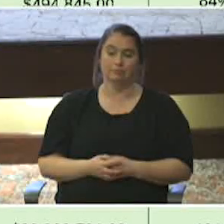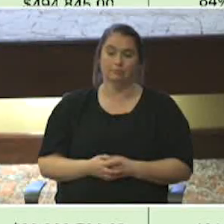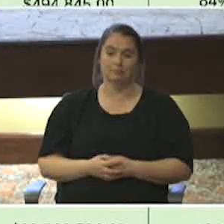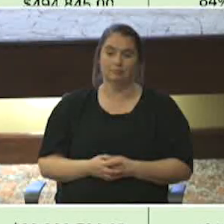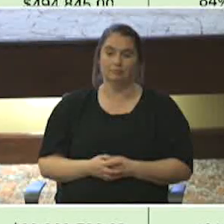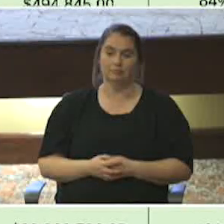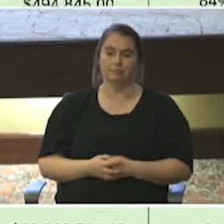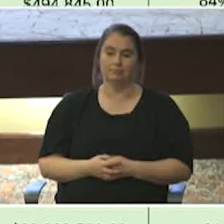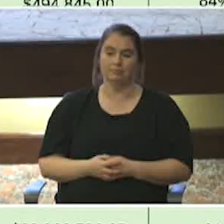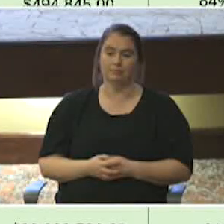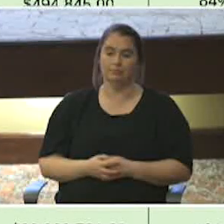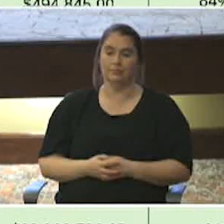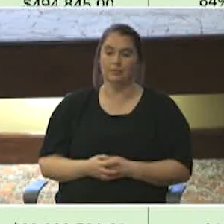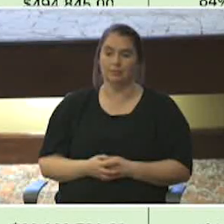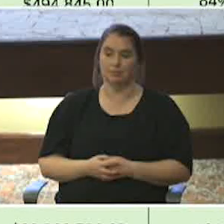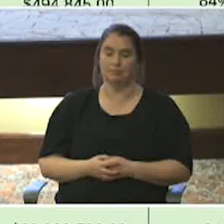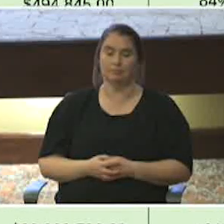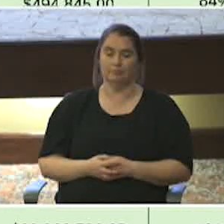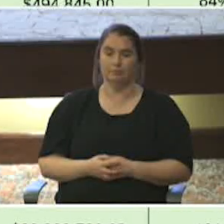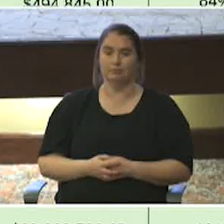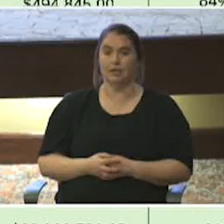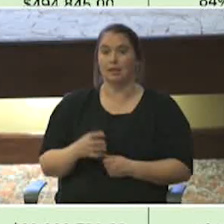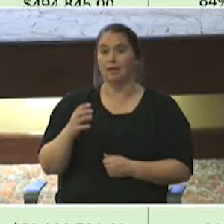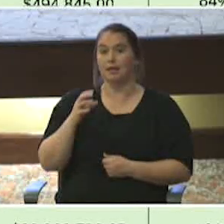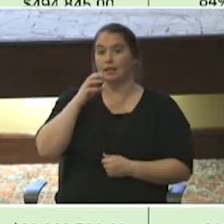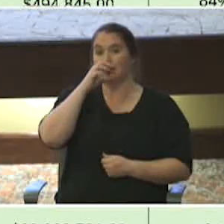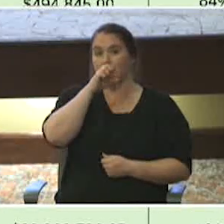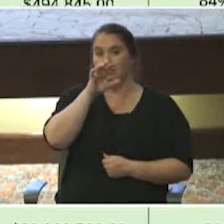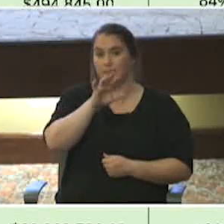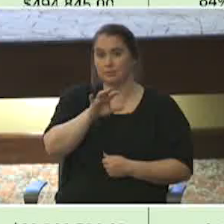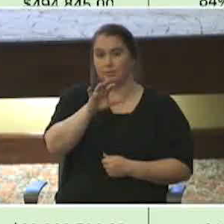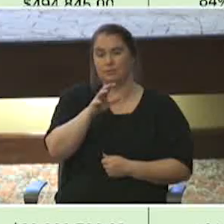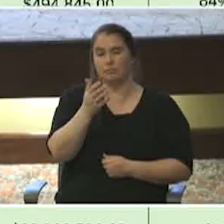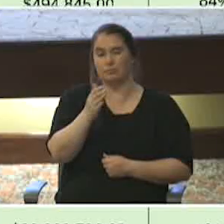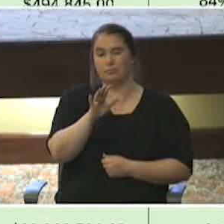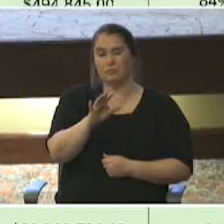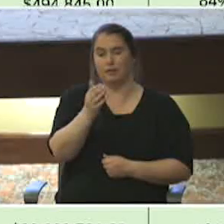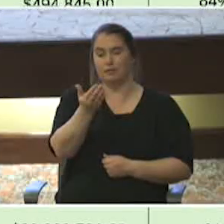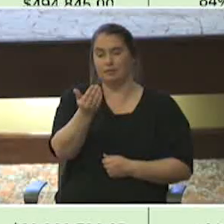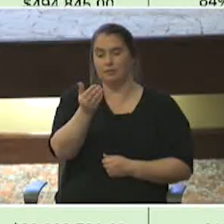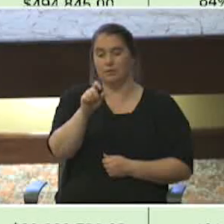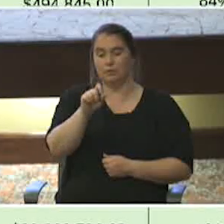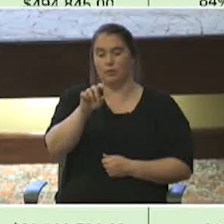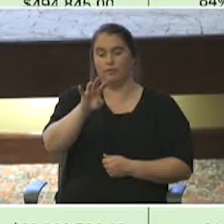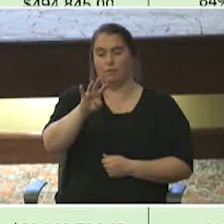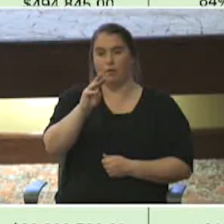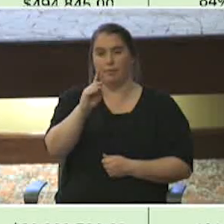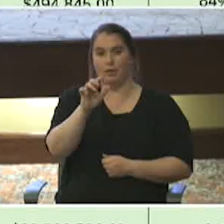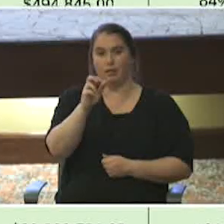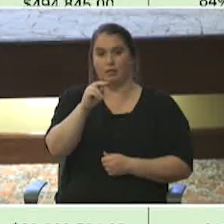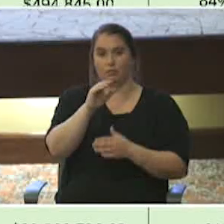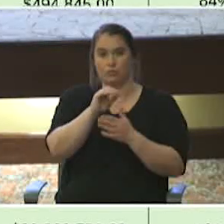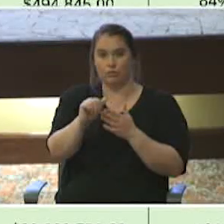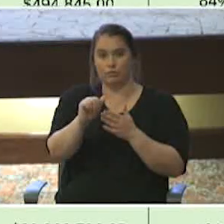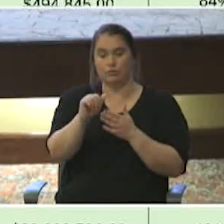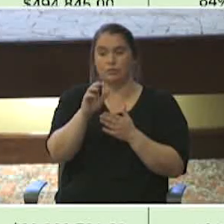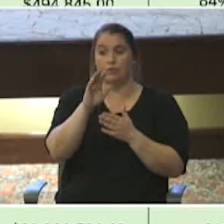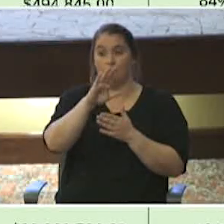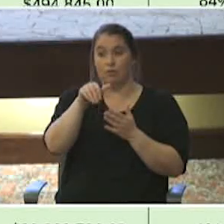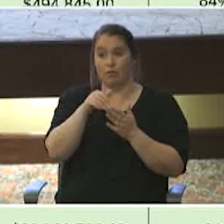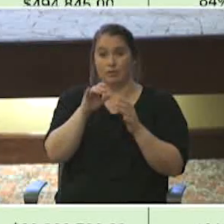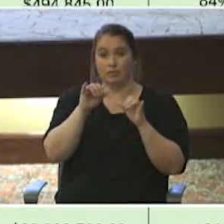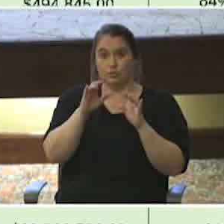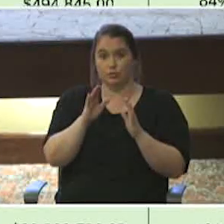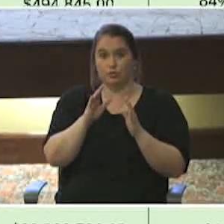Okay, the estimate for all of the alternates was about $15.4 million. So an all-in engineer's estimate